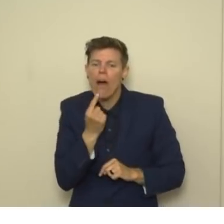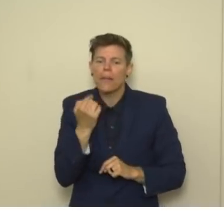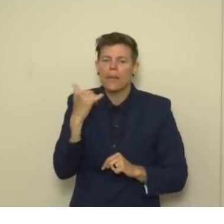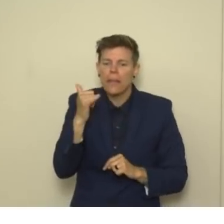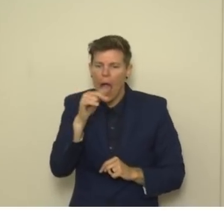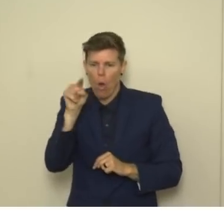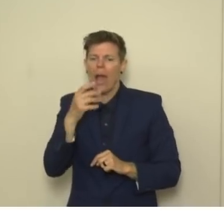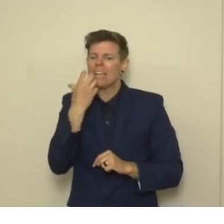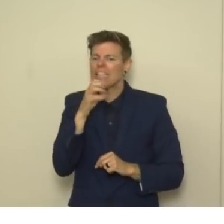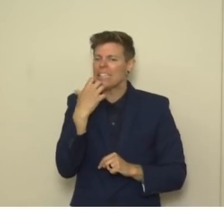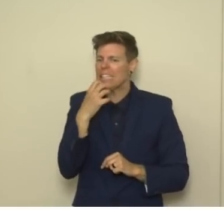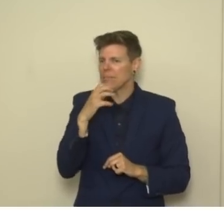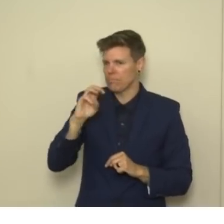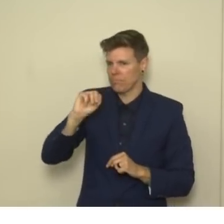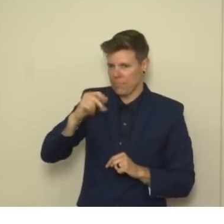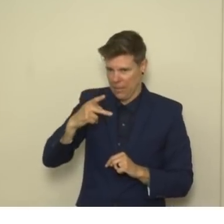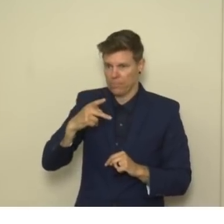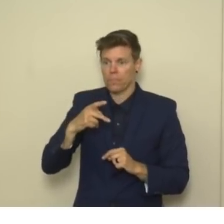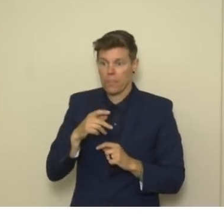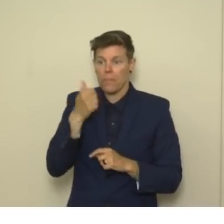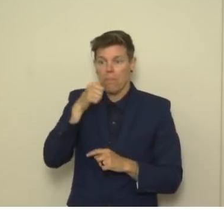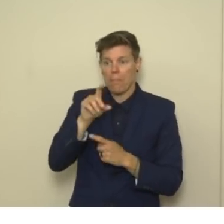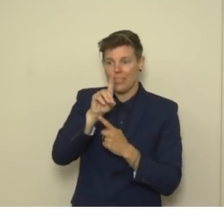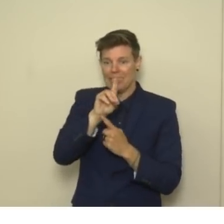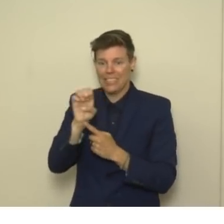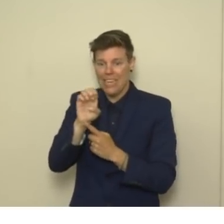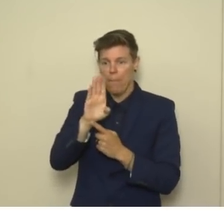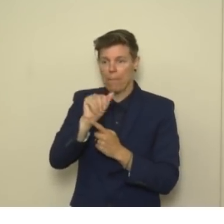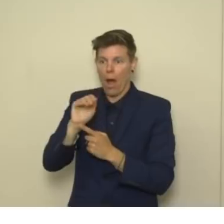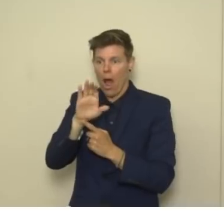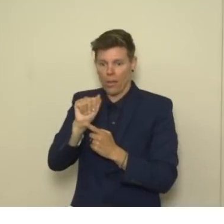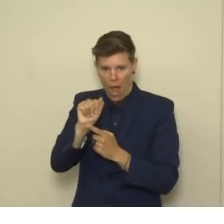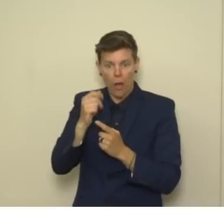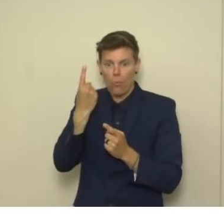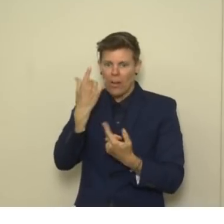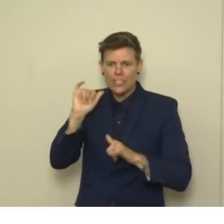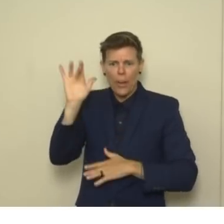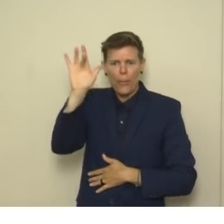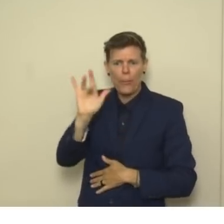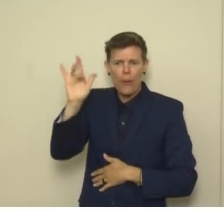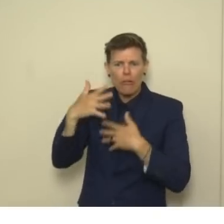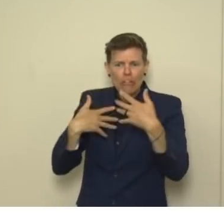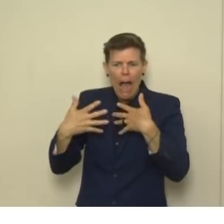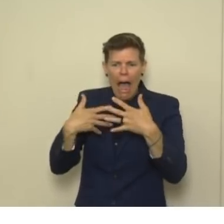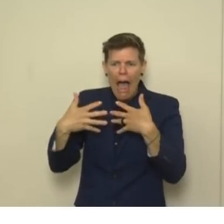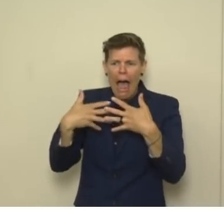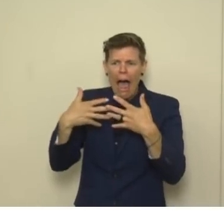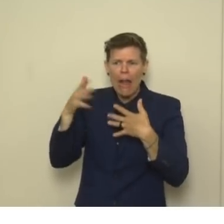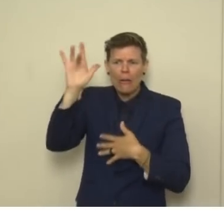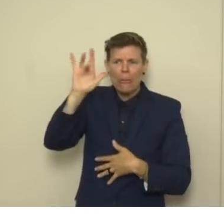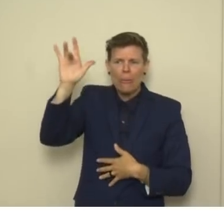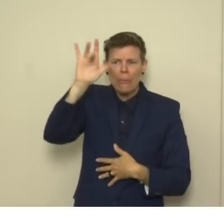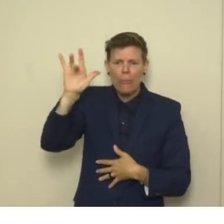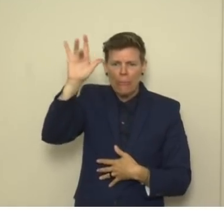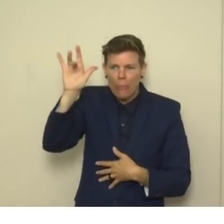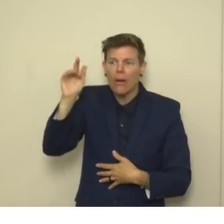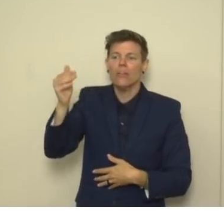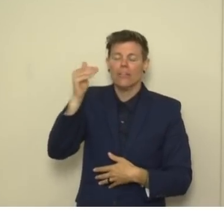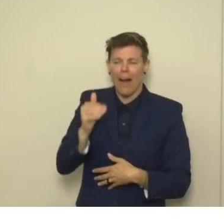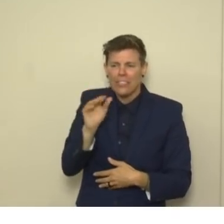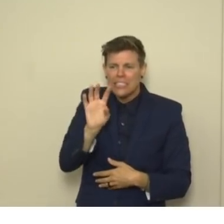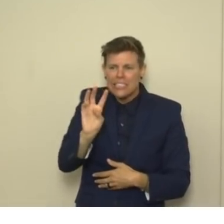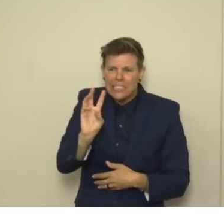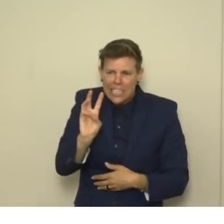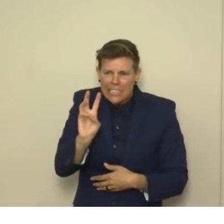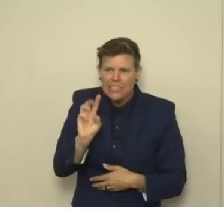Debaca County now is the only county without any cases in the state. Mora has had 6. You see that hot spot that we always look at in